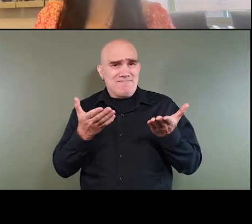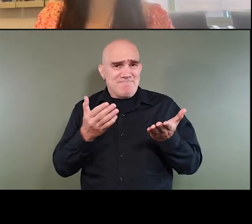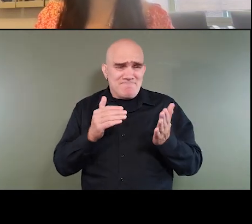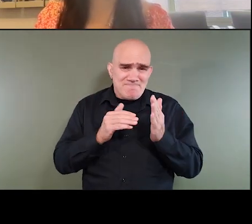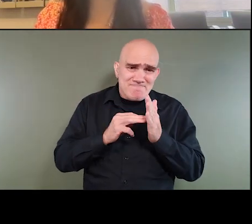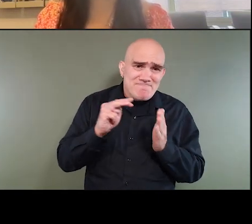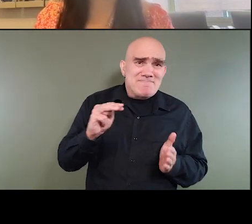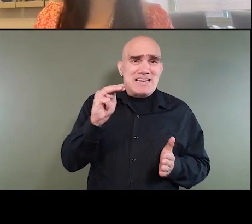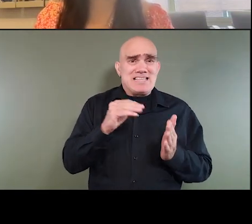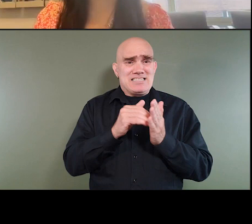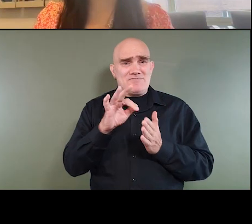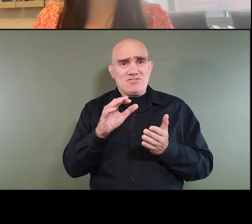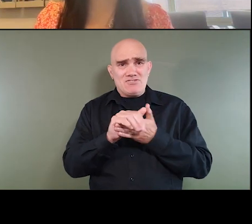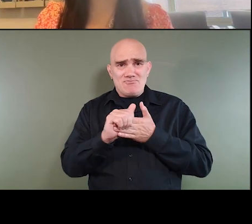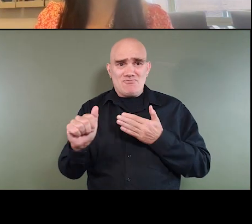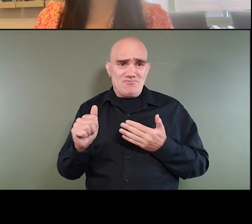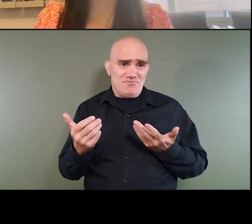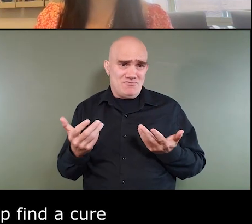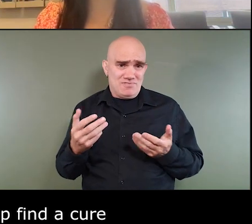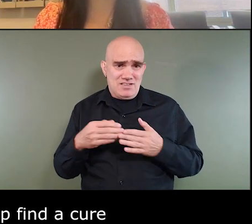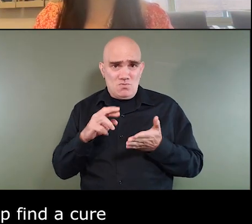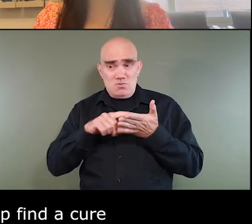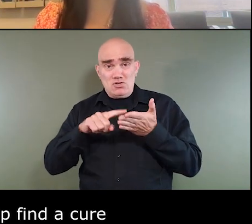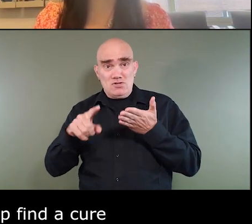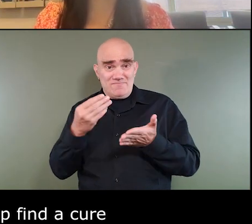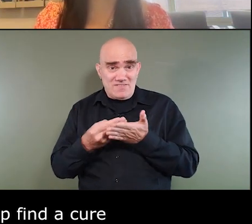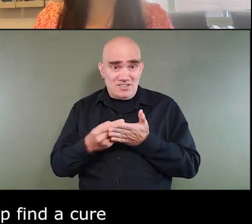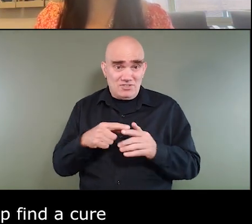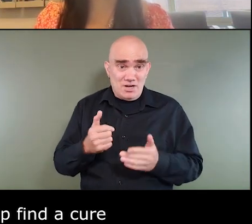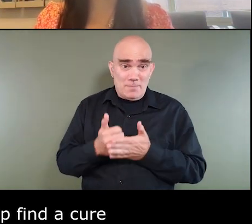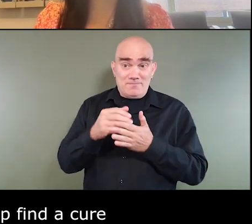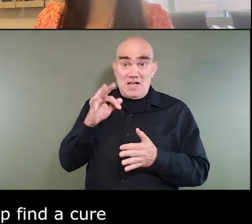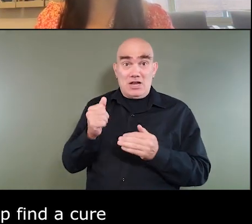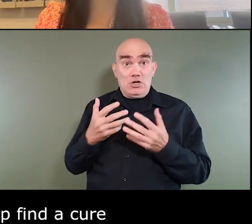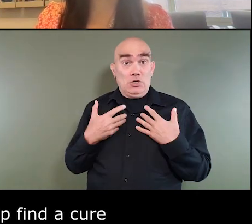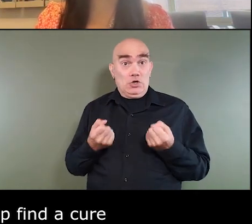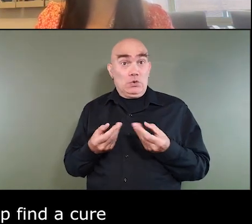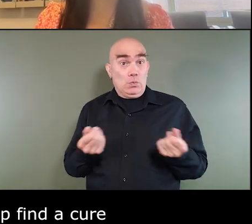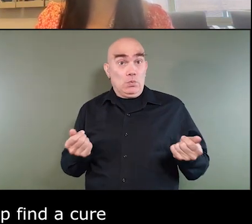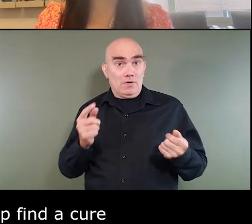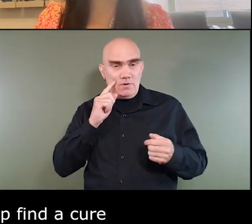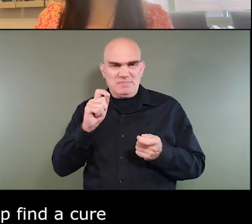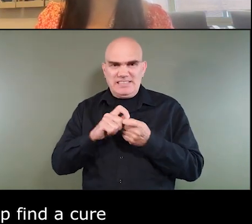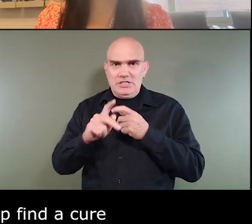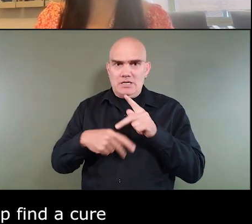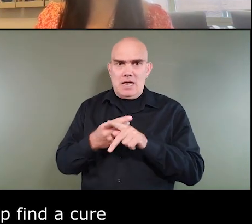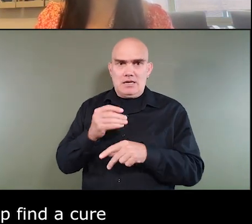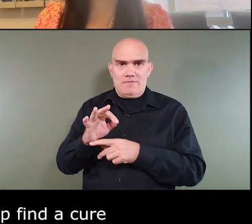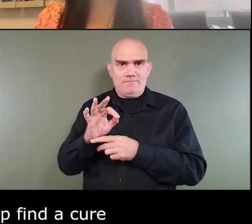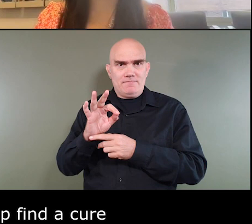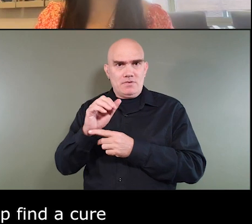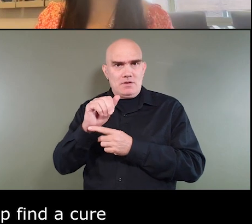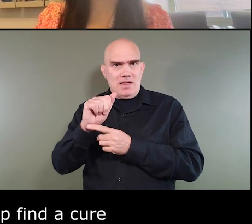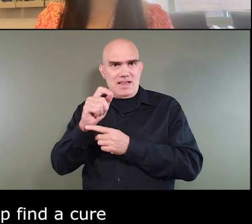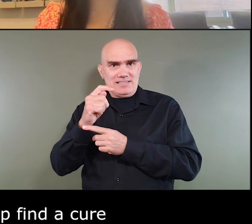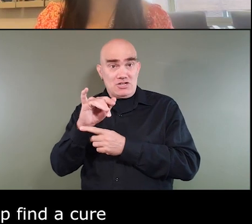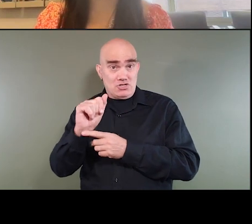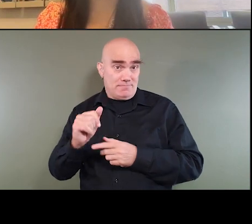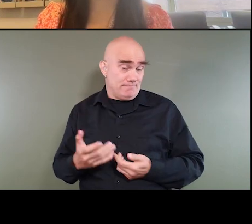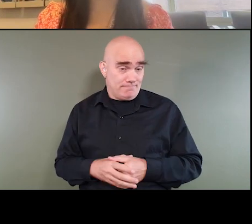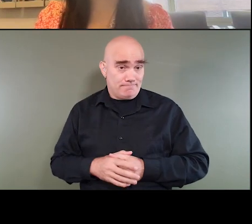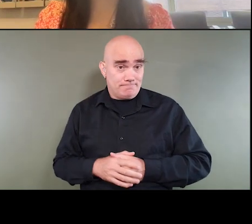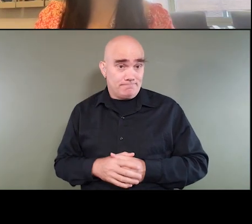raise millions of dollars in research funds to help find a cure for a particular form of